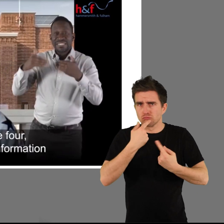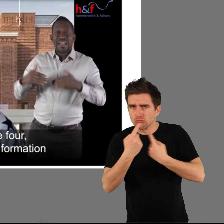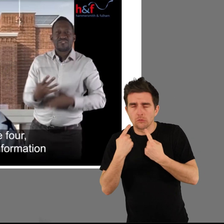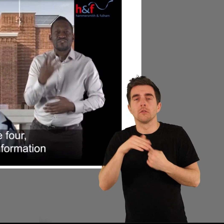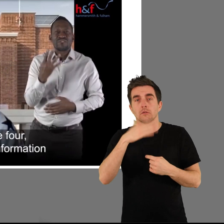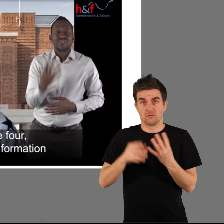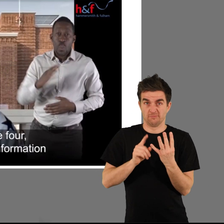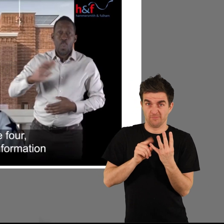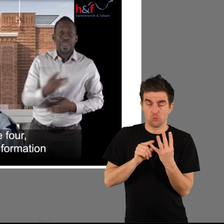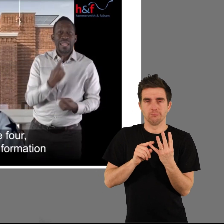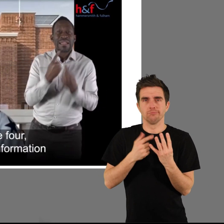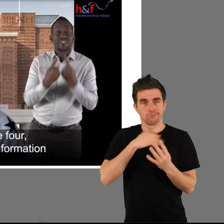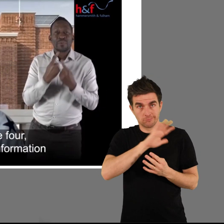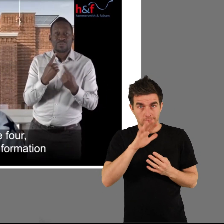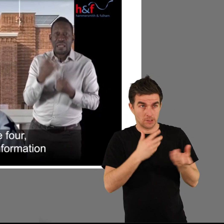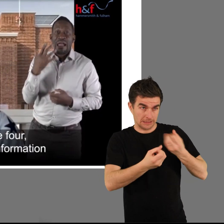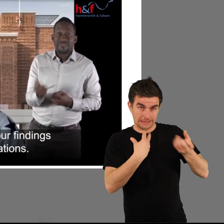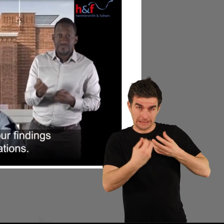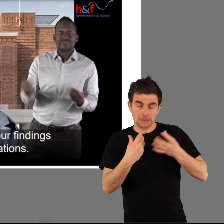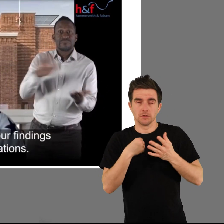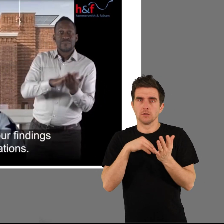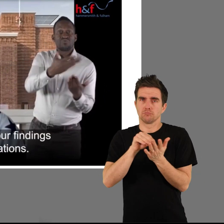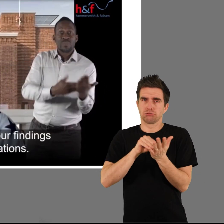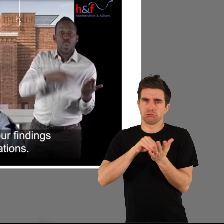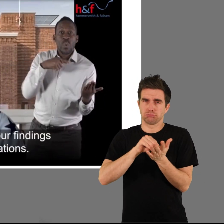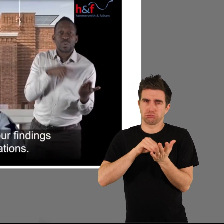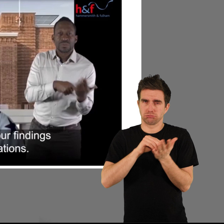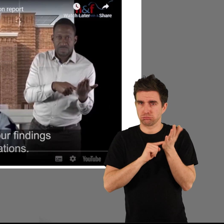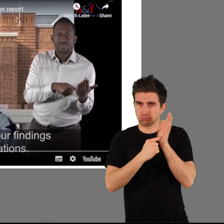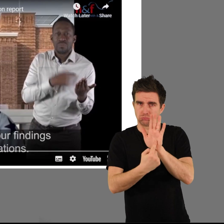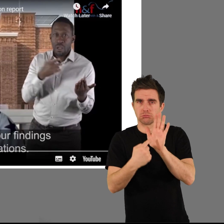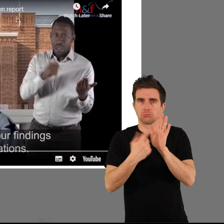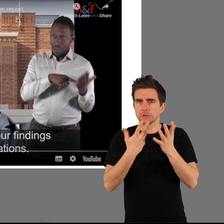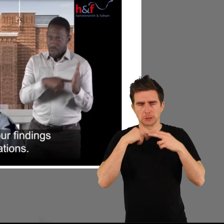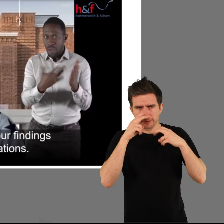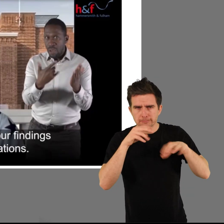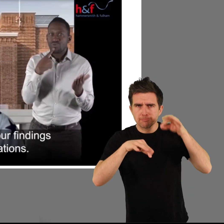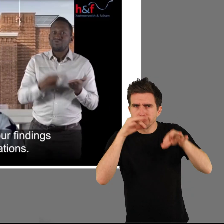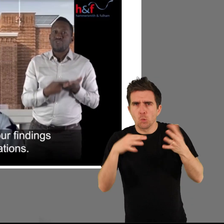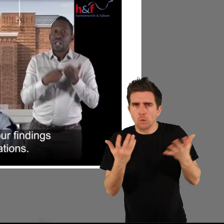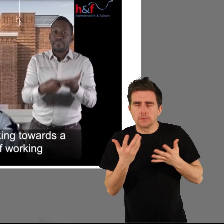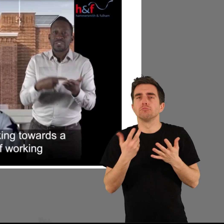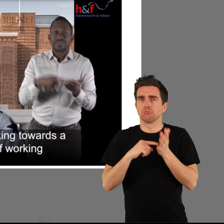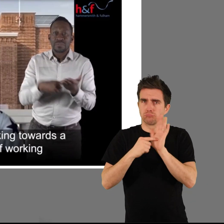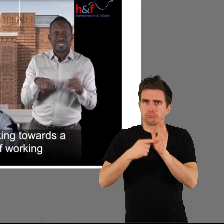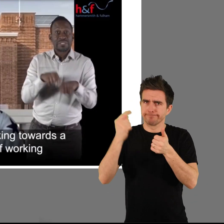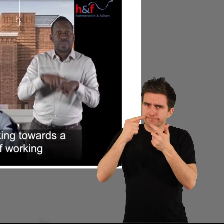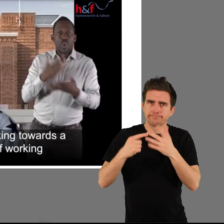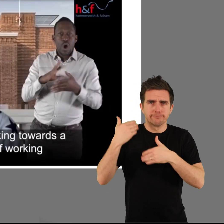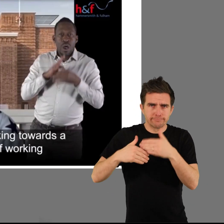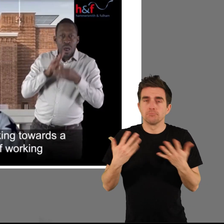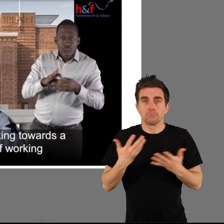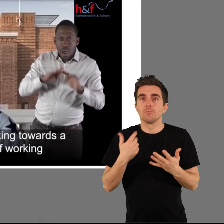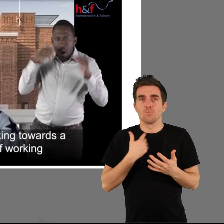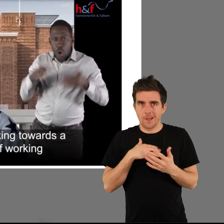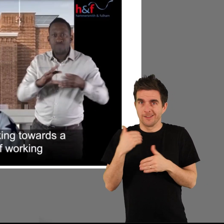And then in stage 4, we used all of that information to write a report with our findings and recommendations, at the same time as working